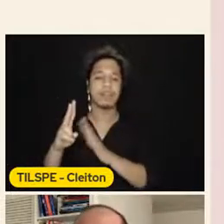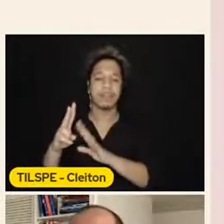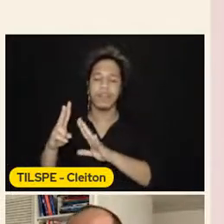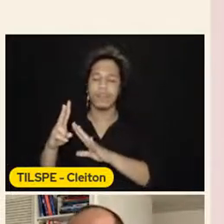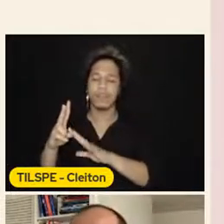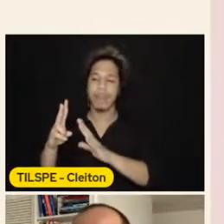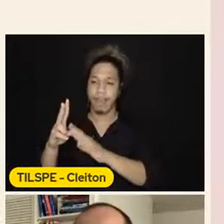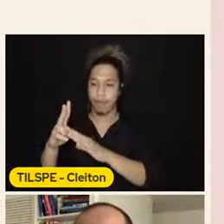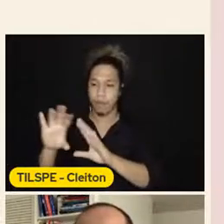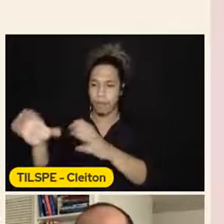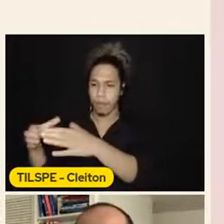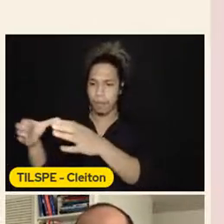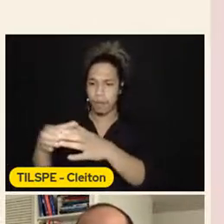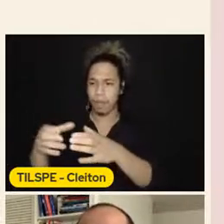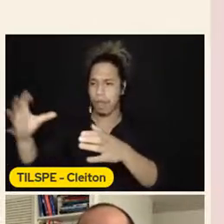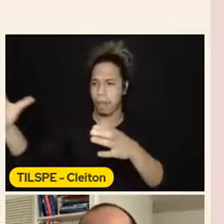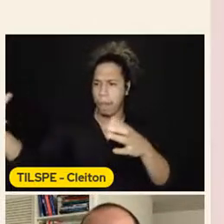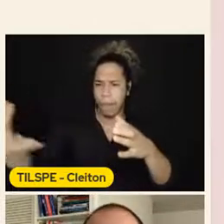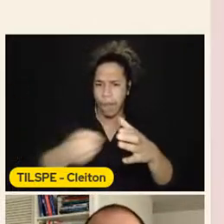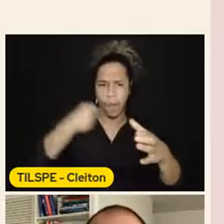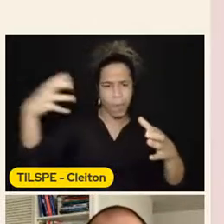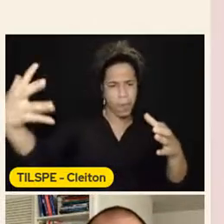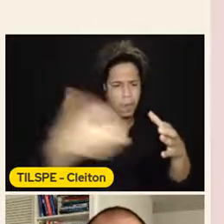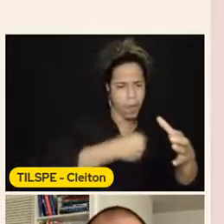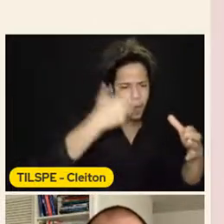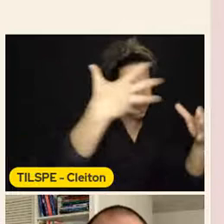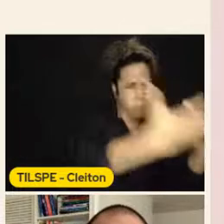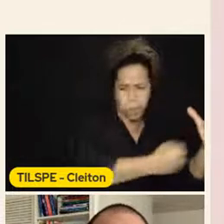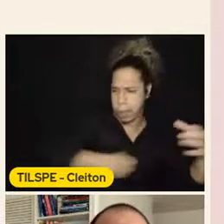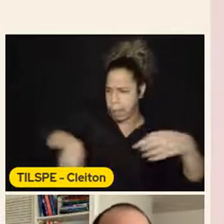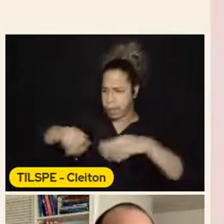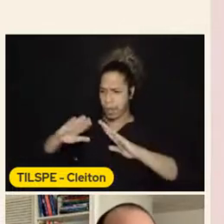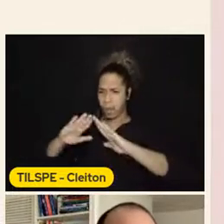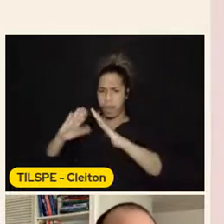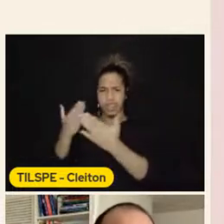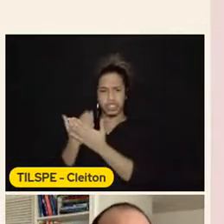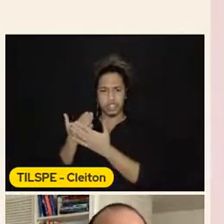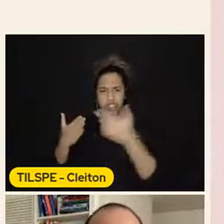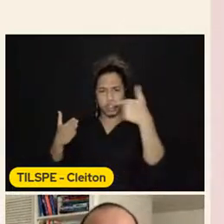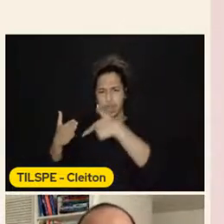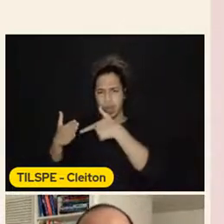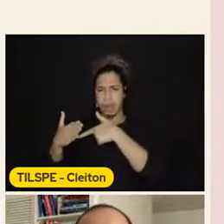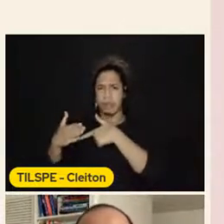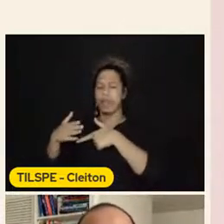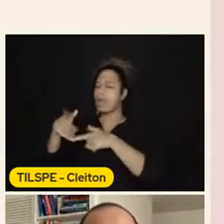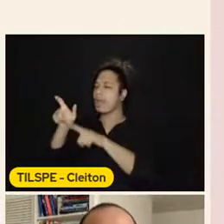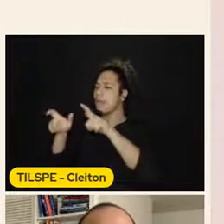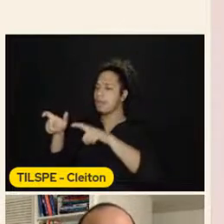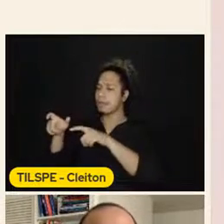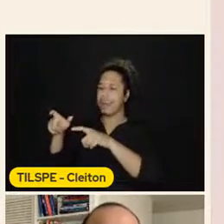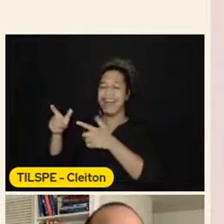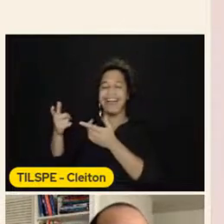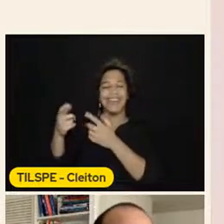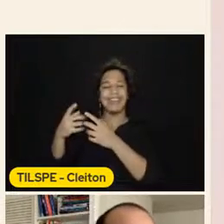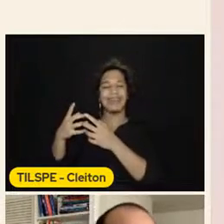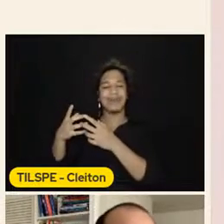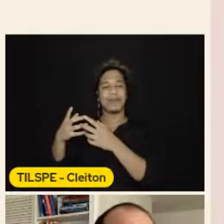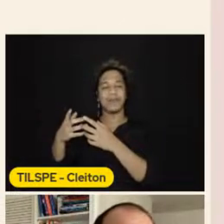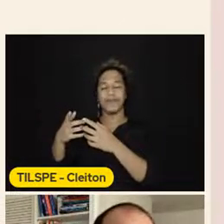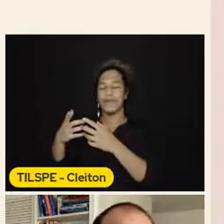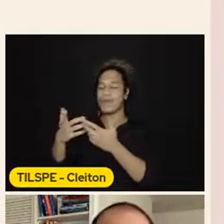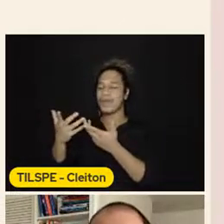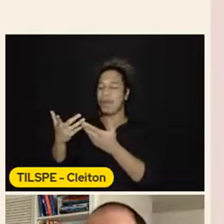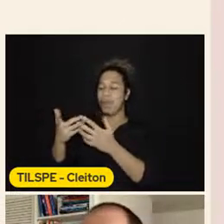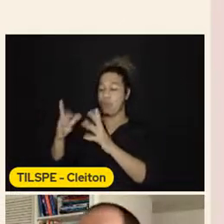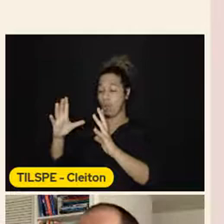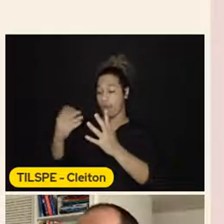communities into these schools to have the Indian taken out of there so that they could learn the white way of